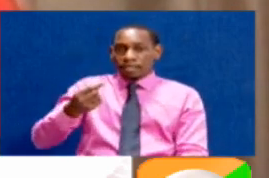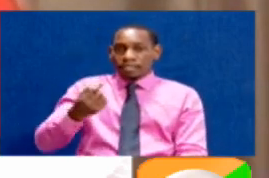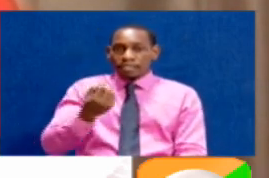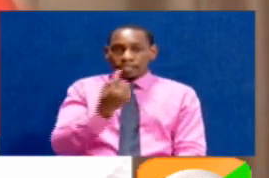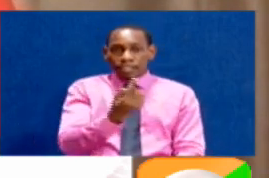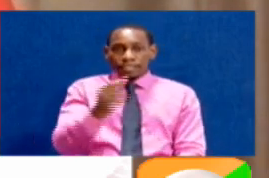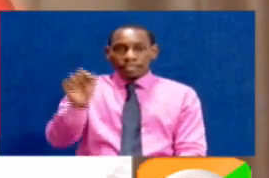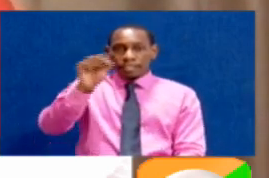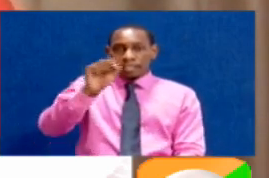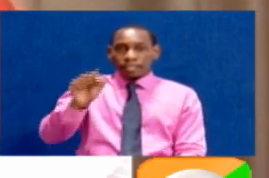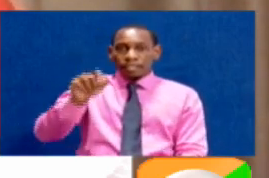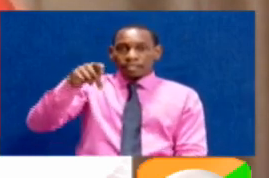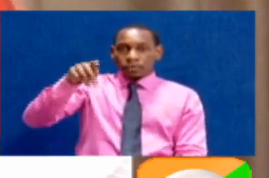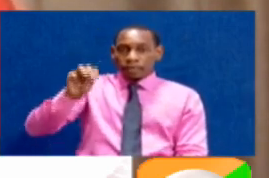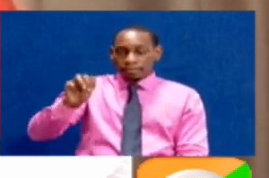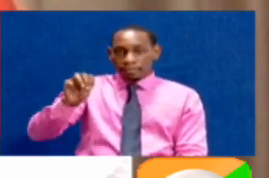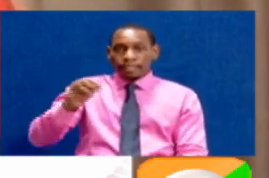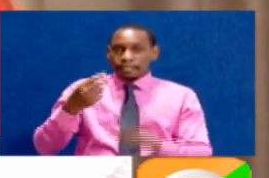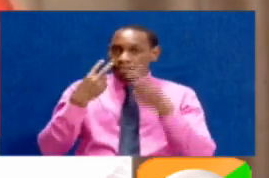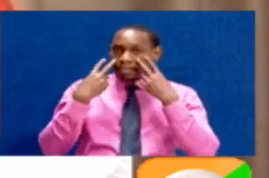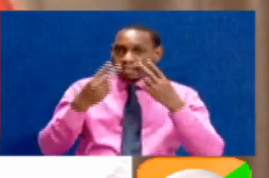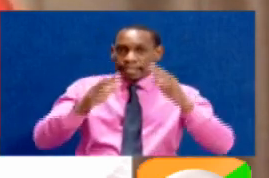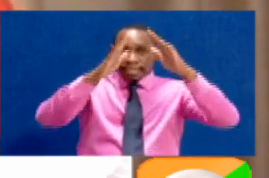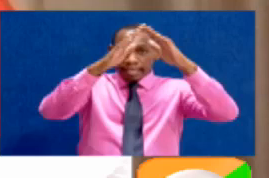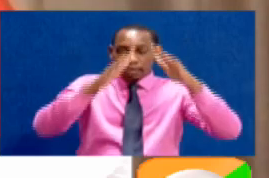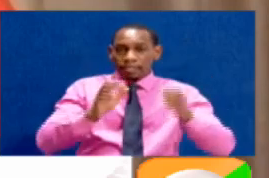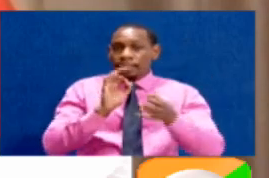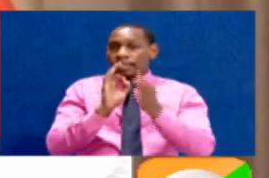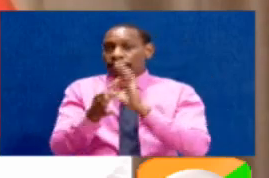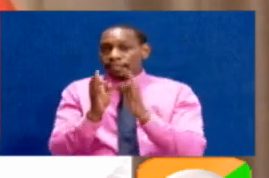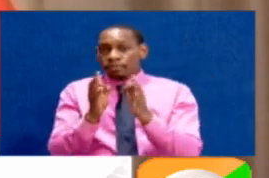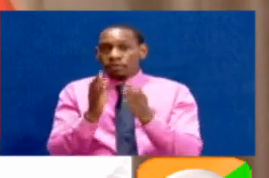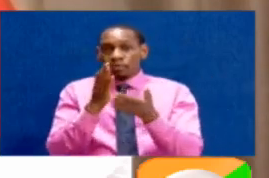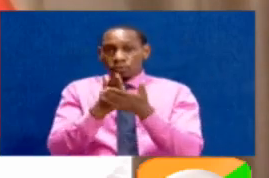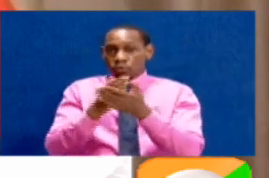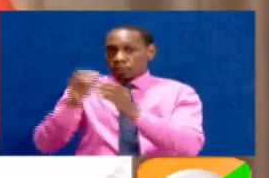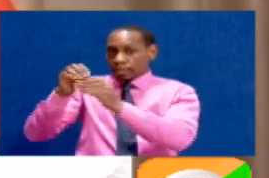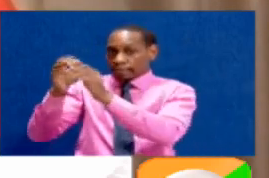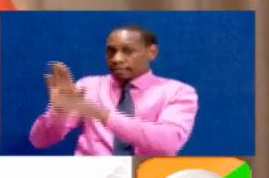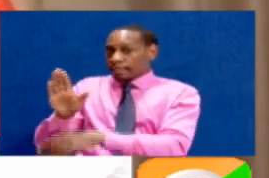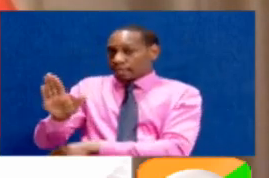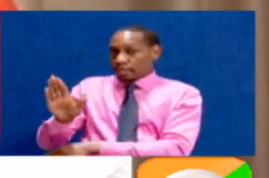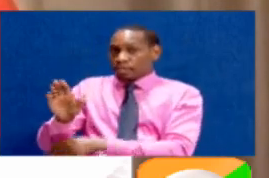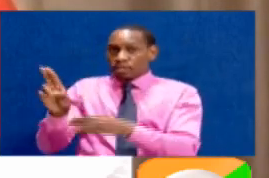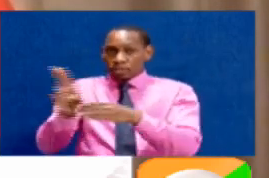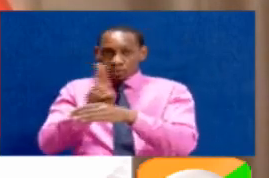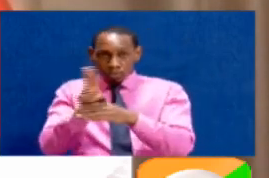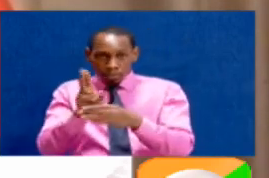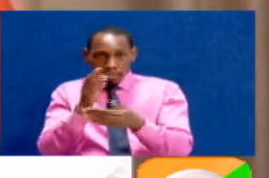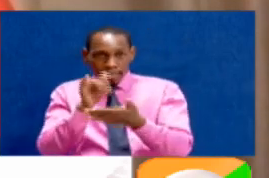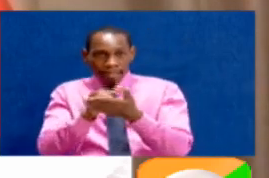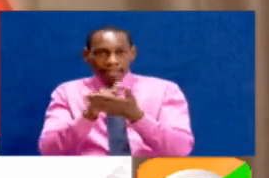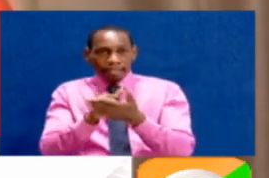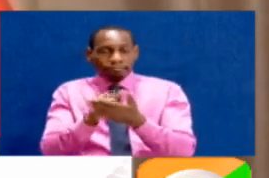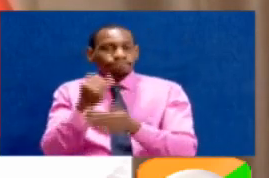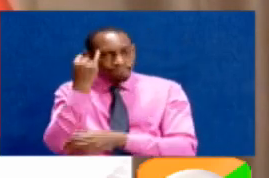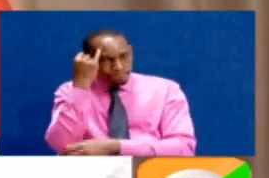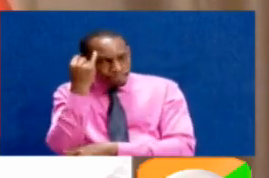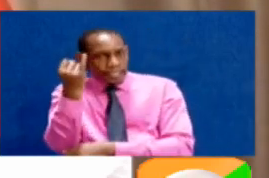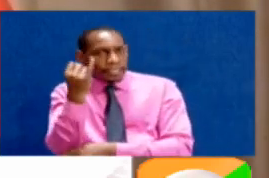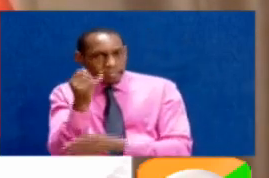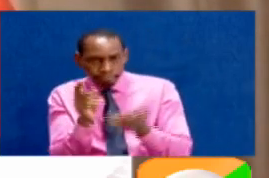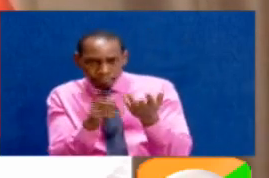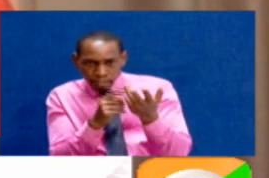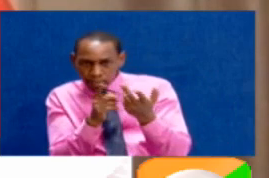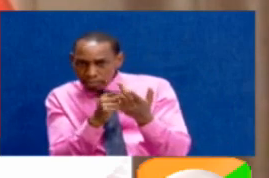foot. So you look at the houses, if you're an investor, use that just as a rule of thumb and try and